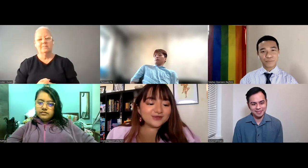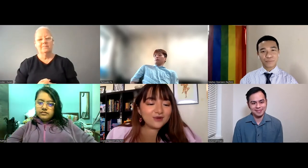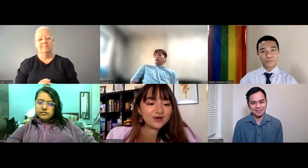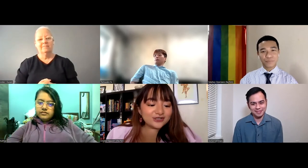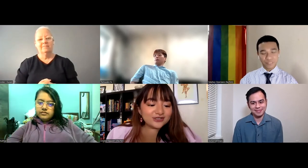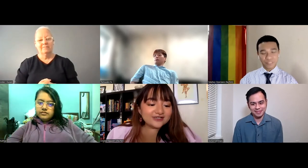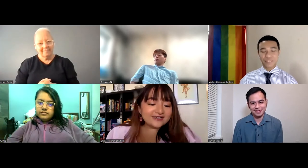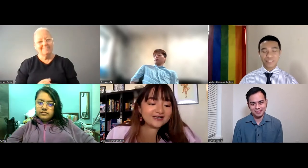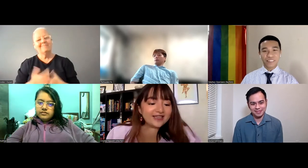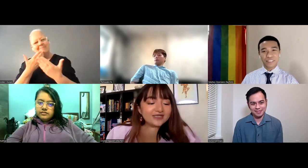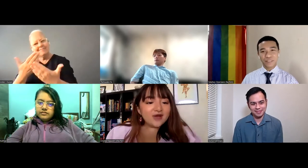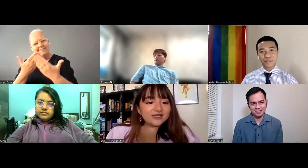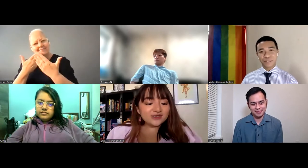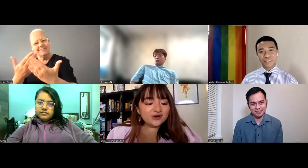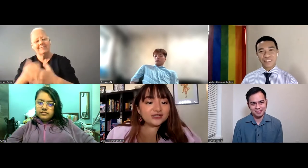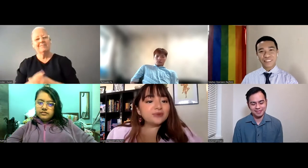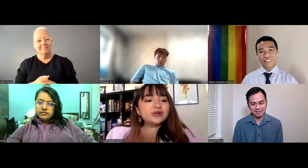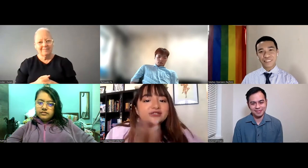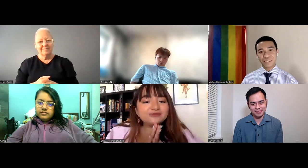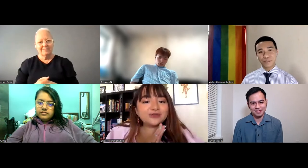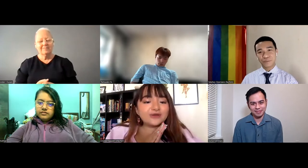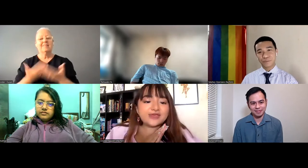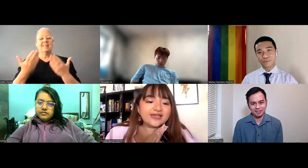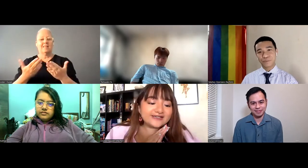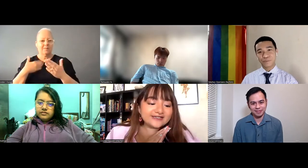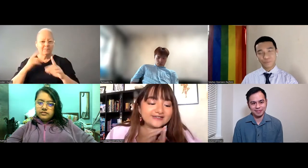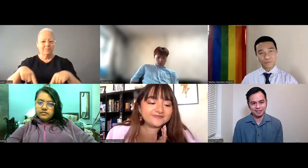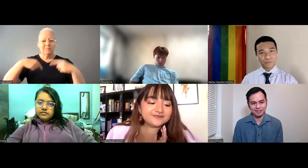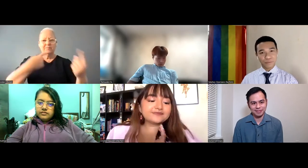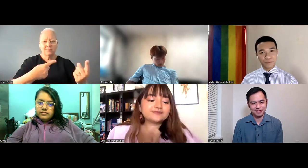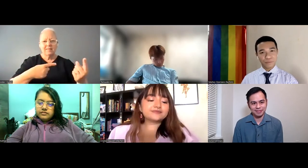Thank you so much. Let's pass this on to Timurlin. What do you think?